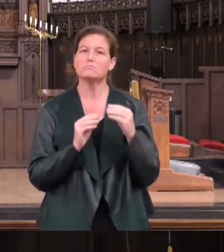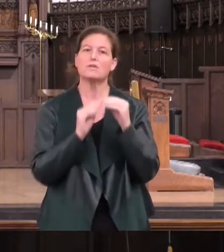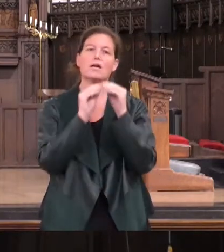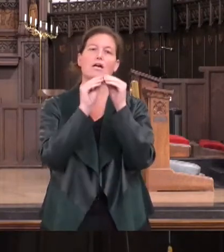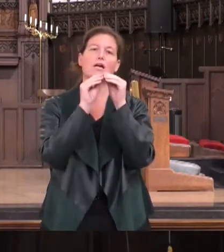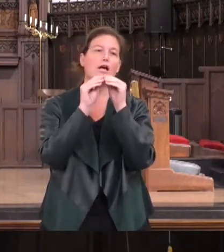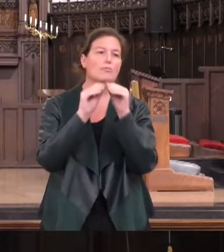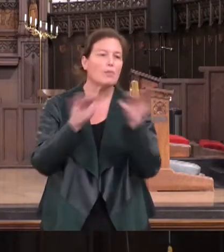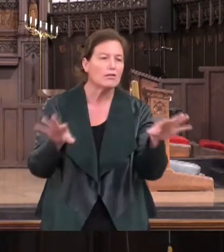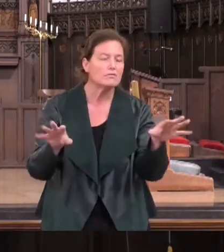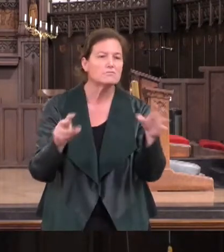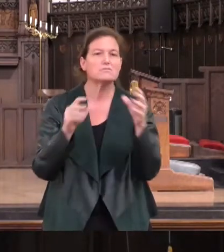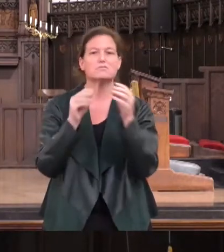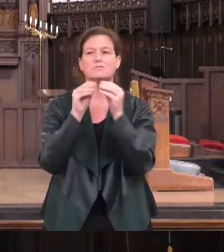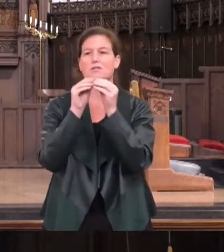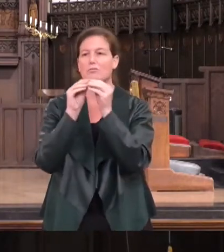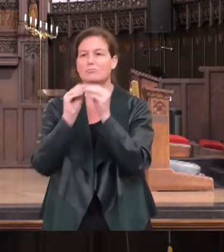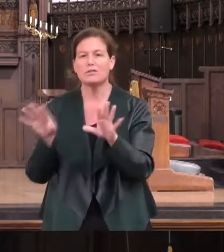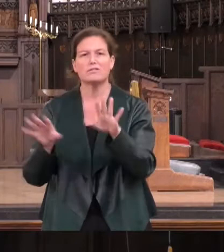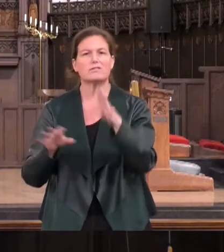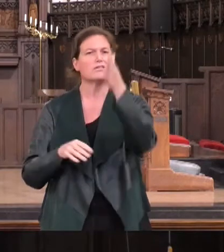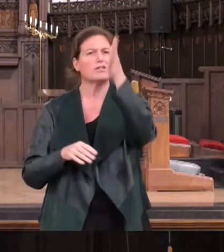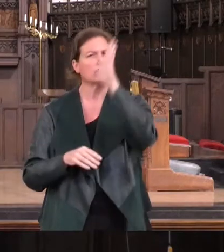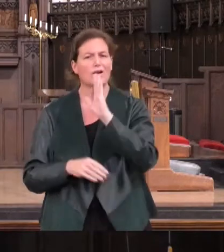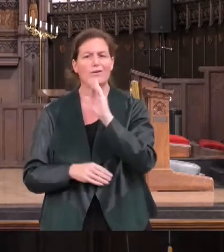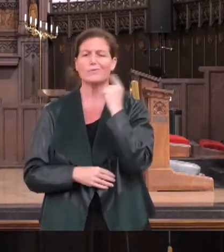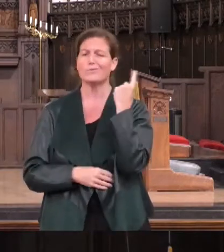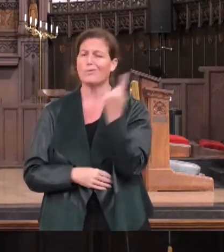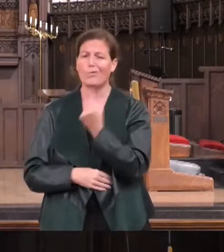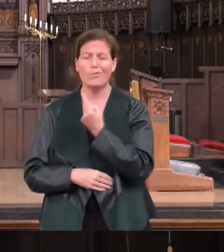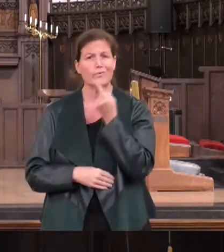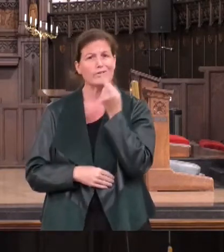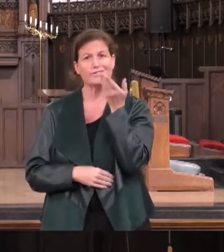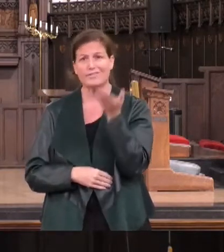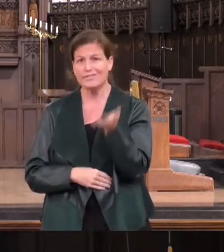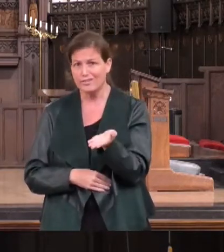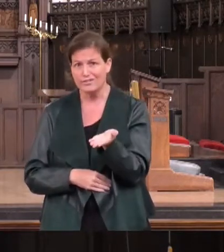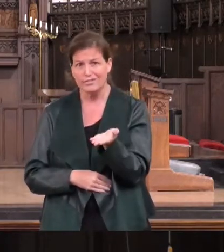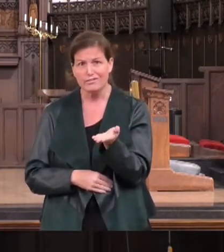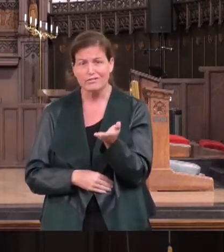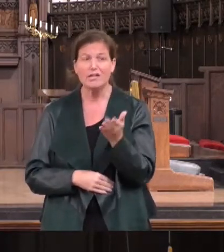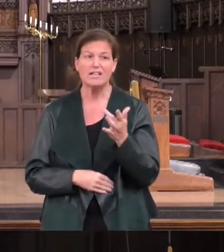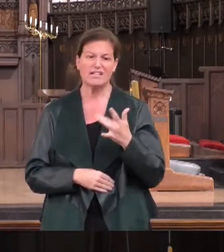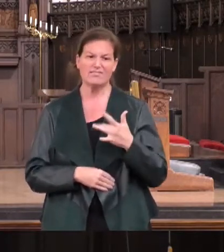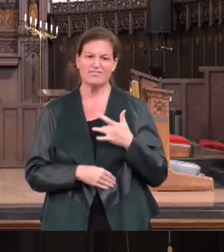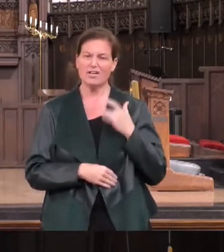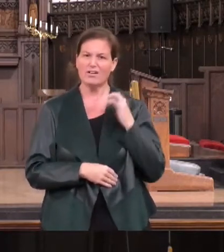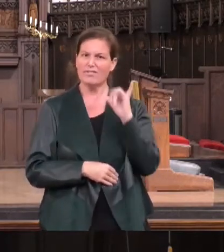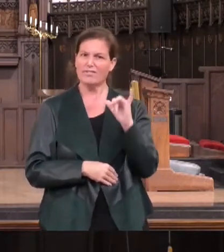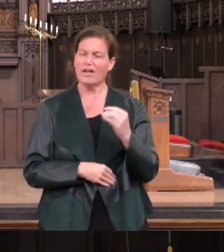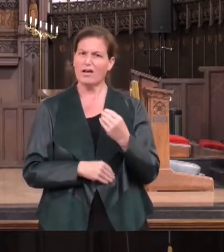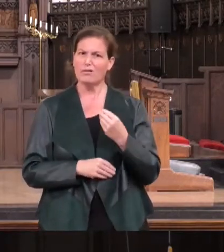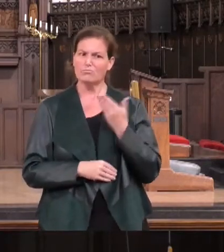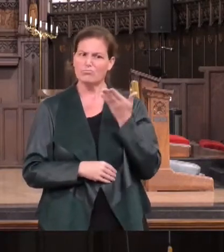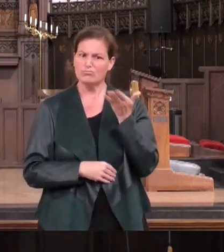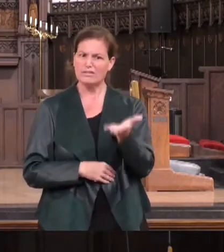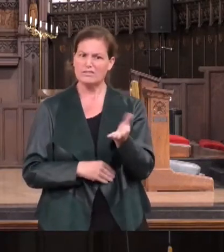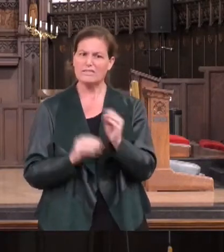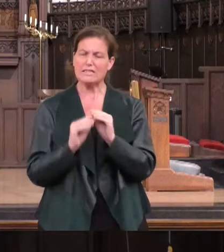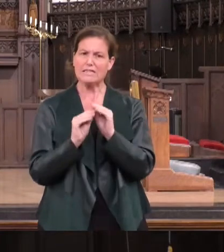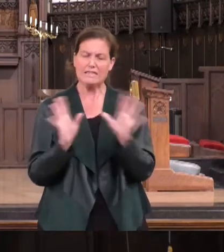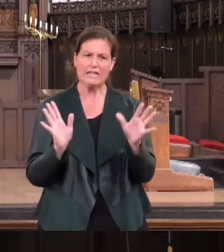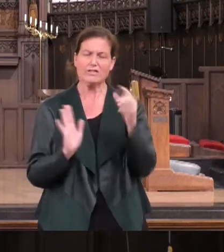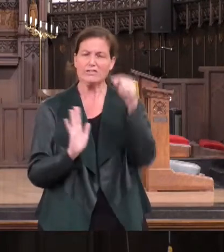blessed assurance that God is always present. And he felt that presence most clearly and